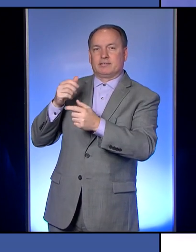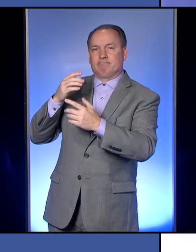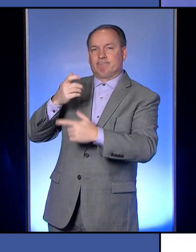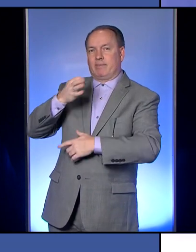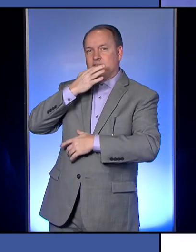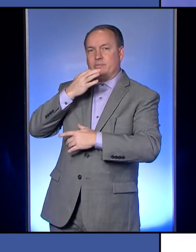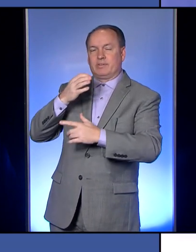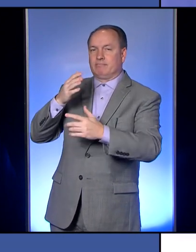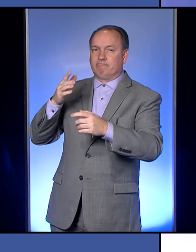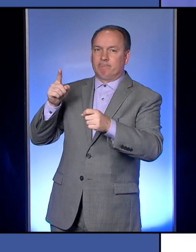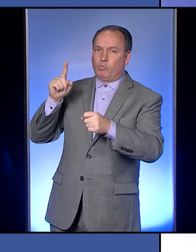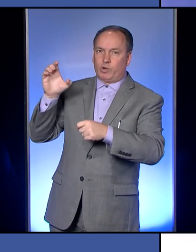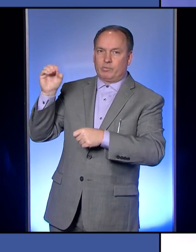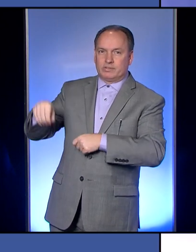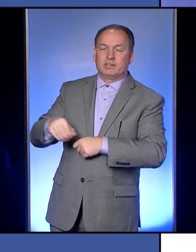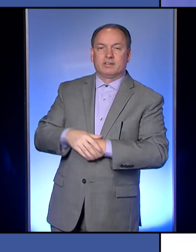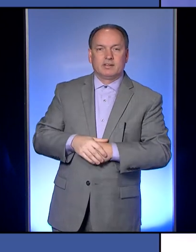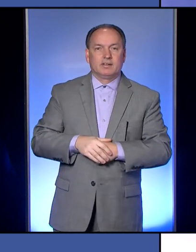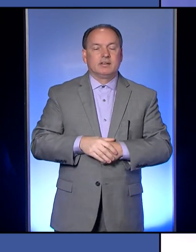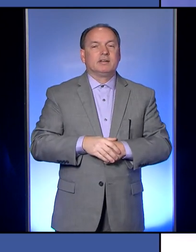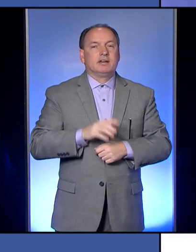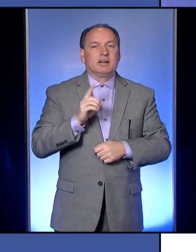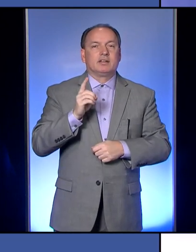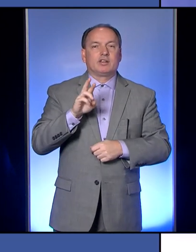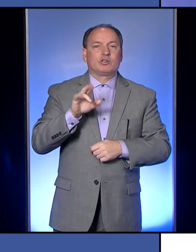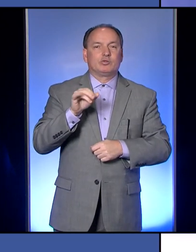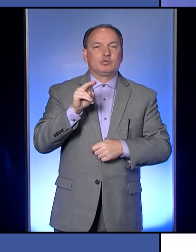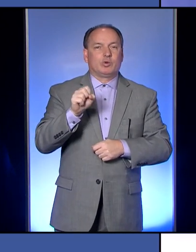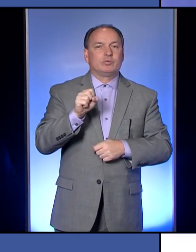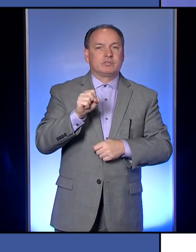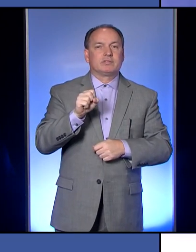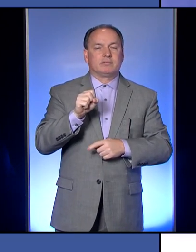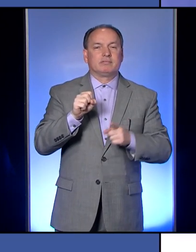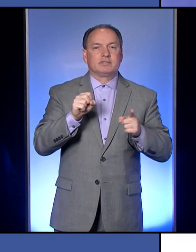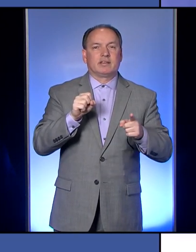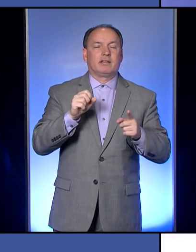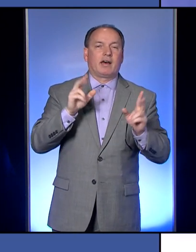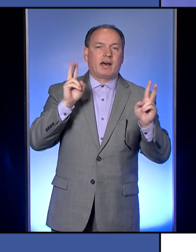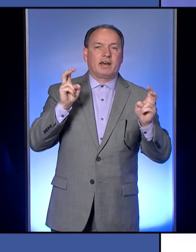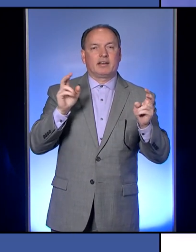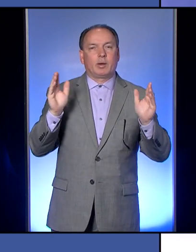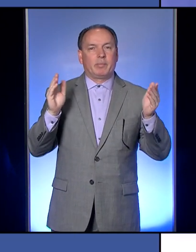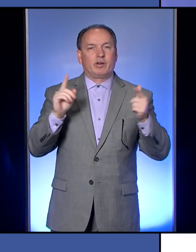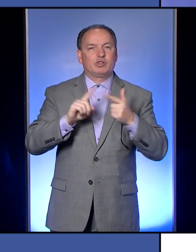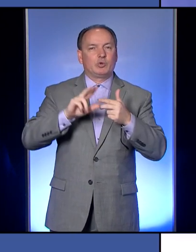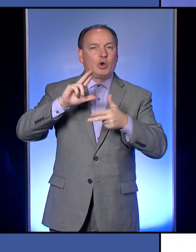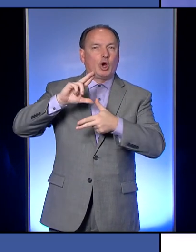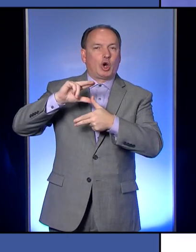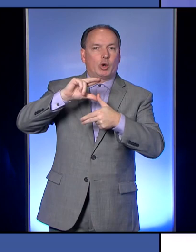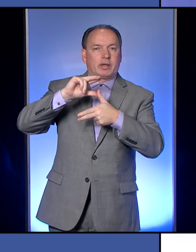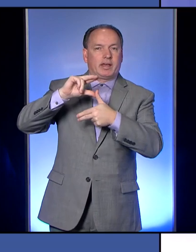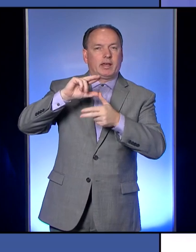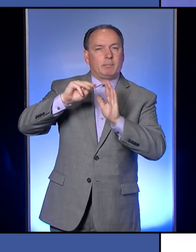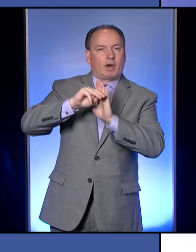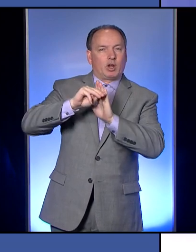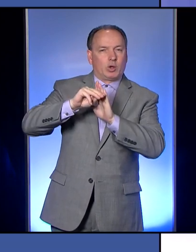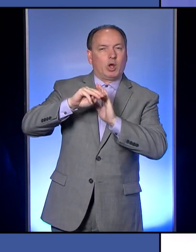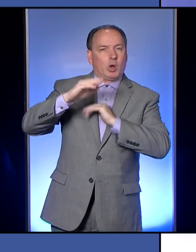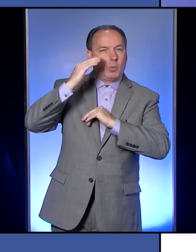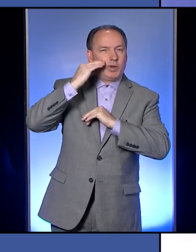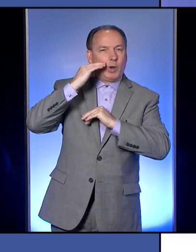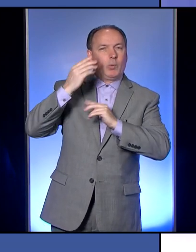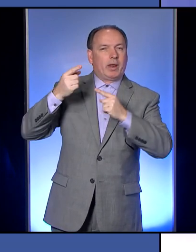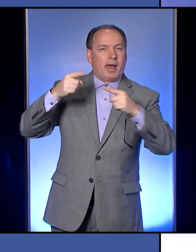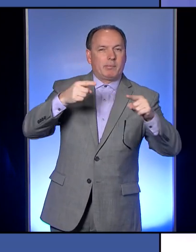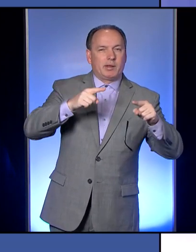This is Dr. Jones from St. Vincent. I'd liken it to hurricane modeling. You kind of know it's going to happen, but there can be a wide